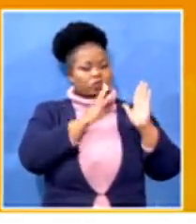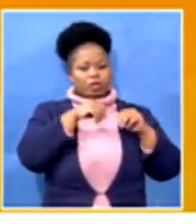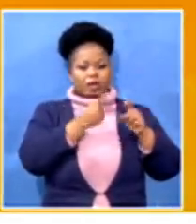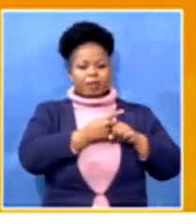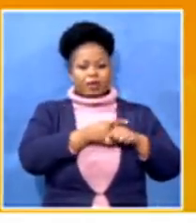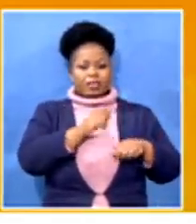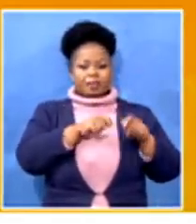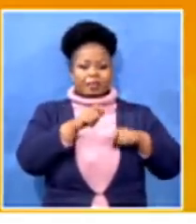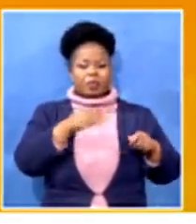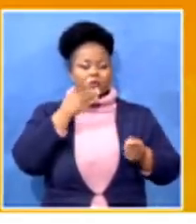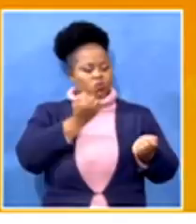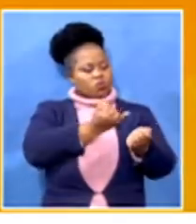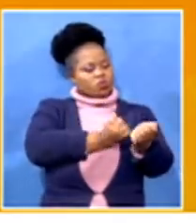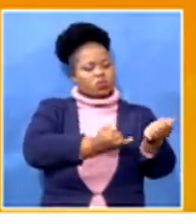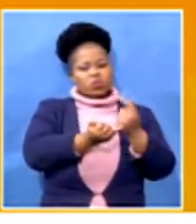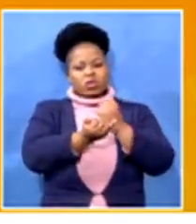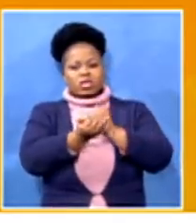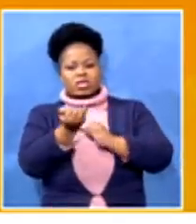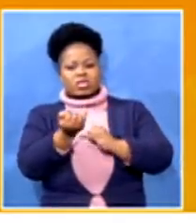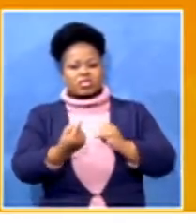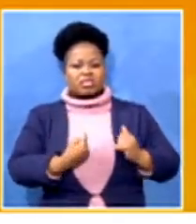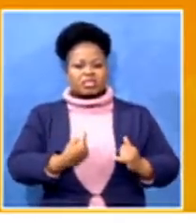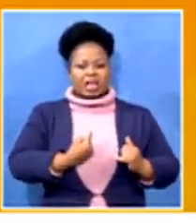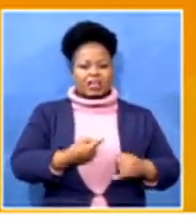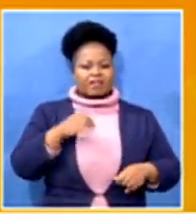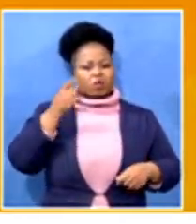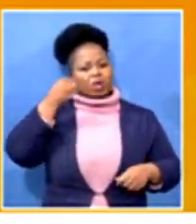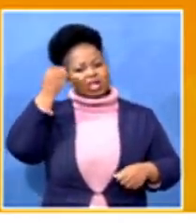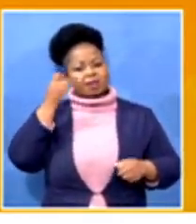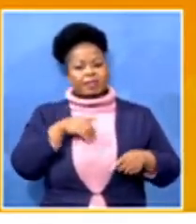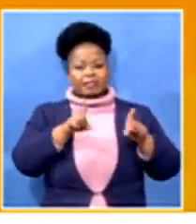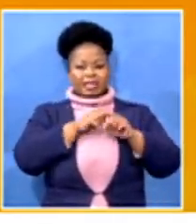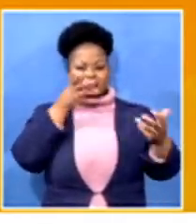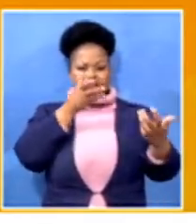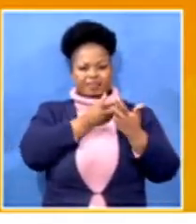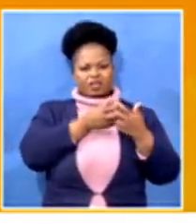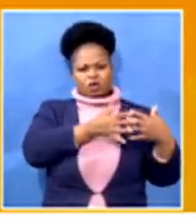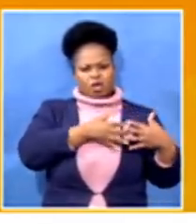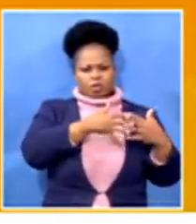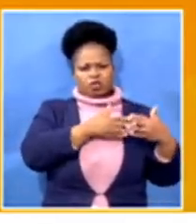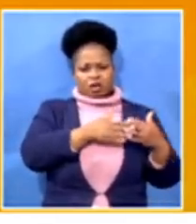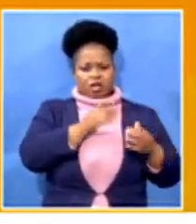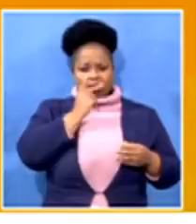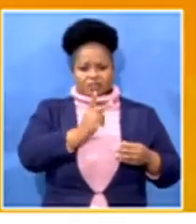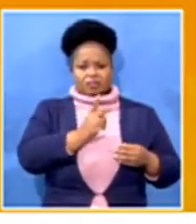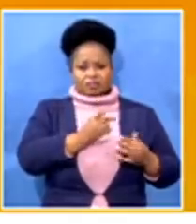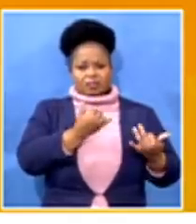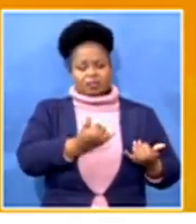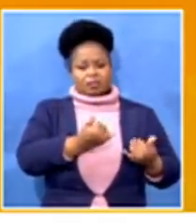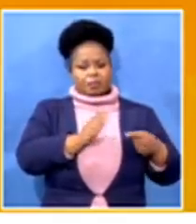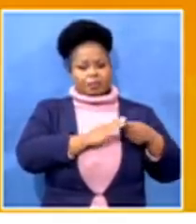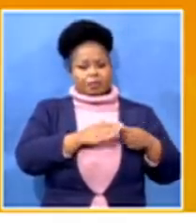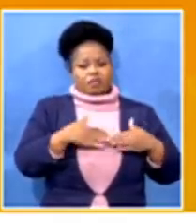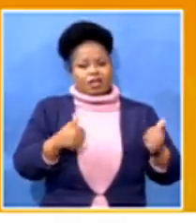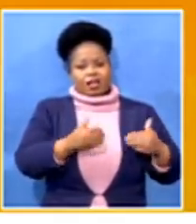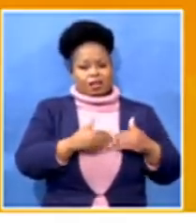uptick in suicide, I was looking more at articles speaking to the American situation, and that the suicide rate amongst, firstly, healthcare